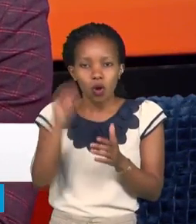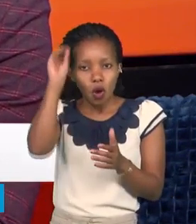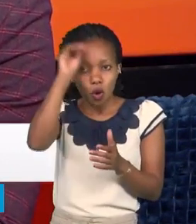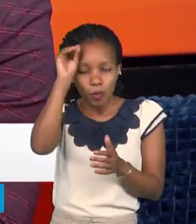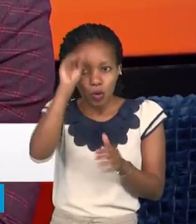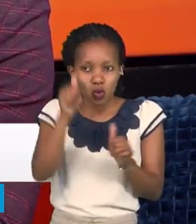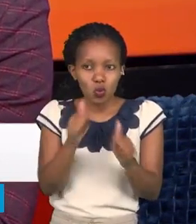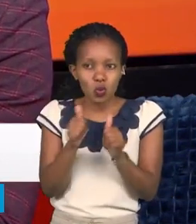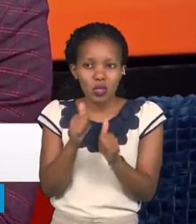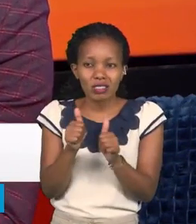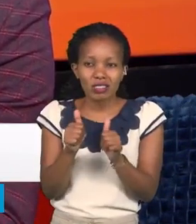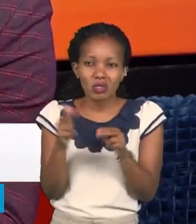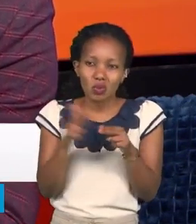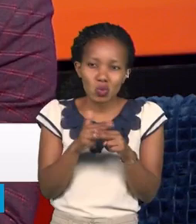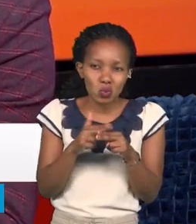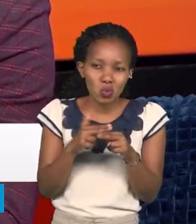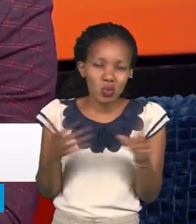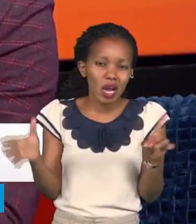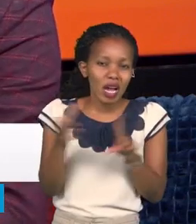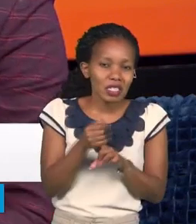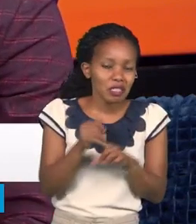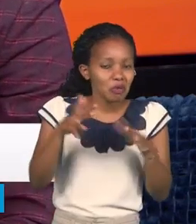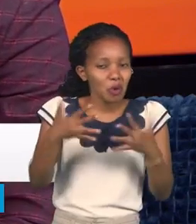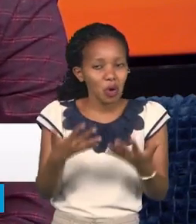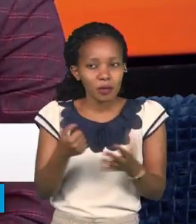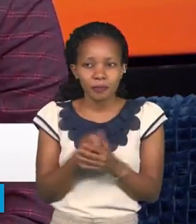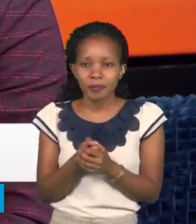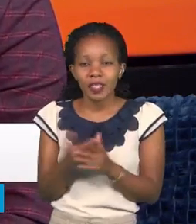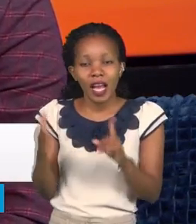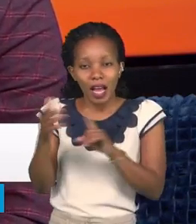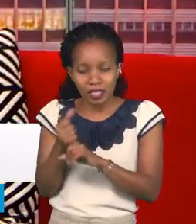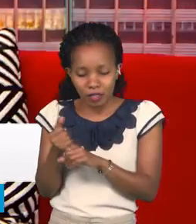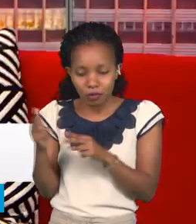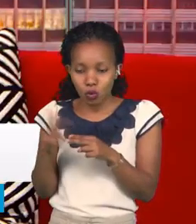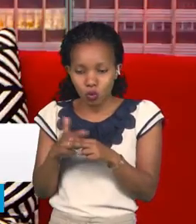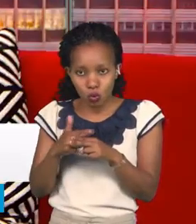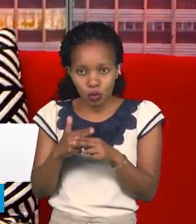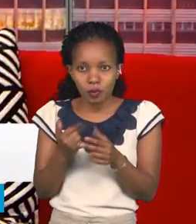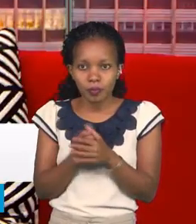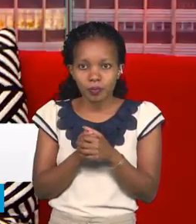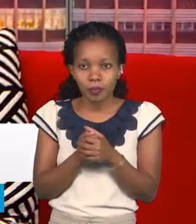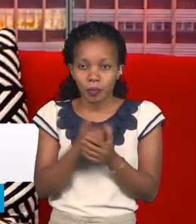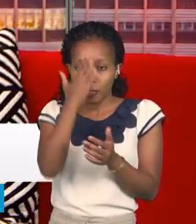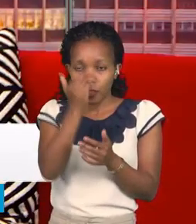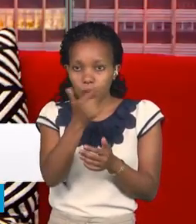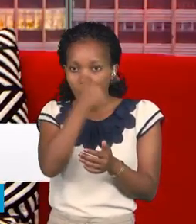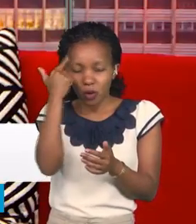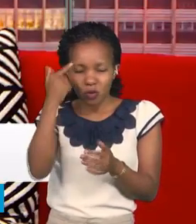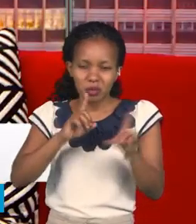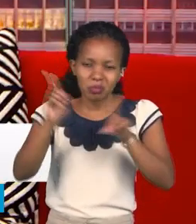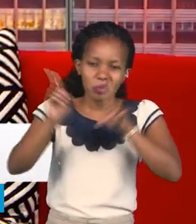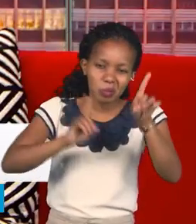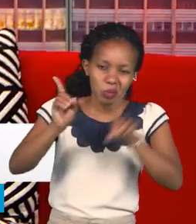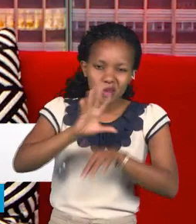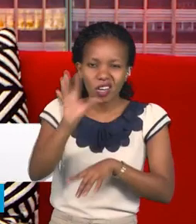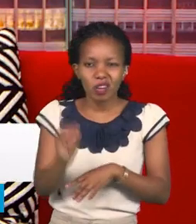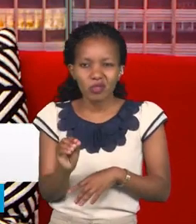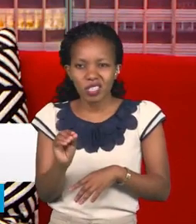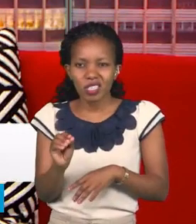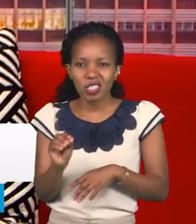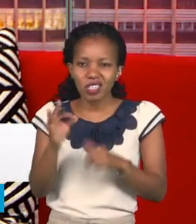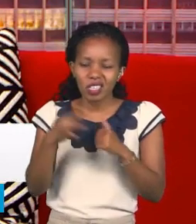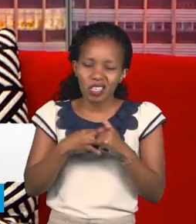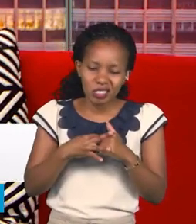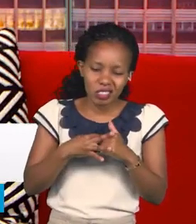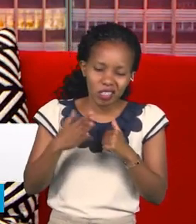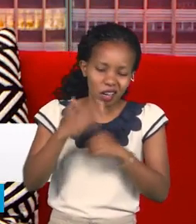this? Yeah. Are we getting there or is still maybe a long journey for us? No, to no, we are this? Getting there. Okay, because I've been traveling in Africa for last